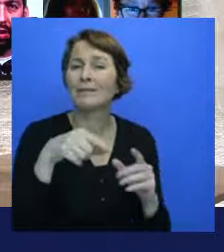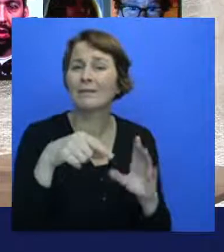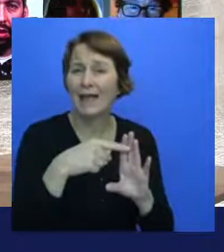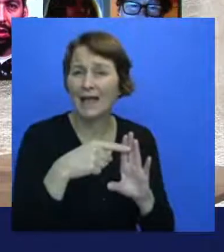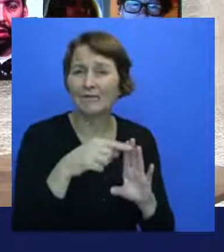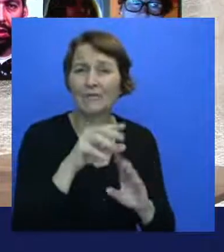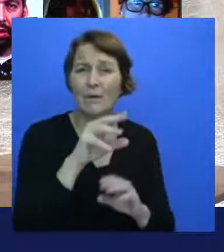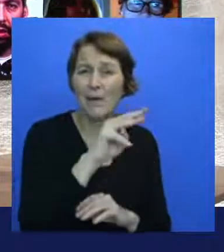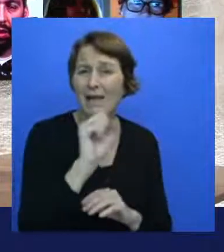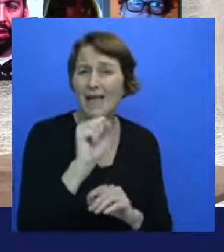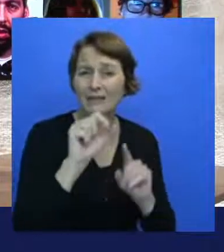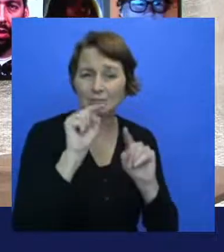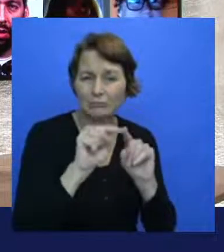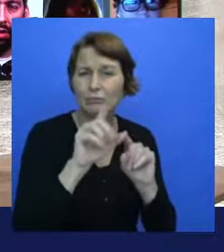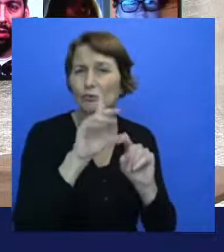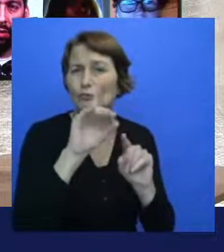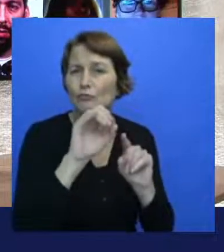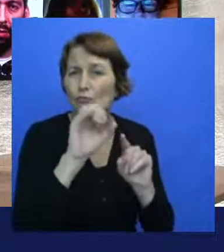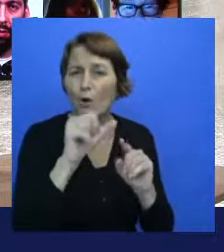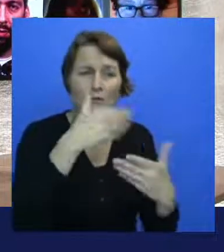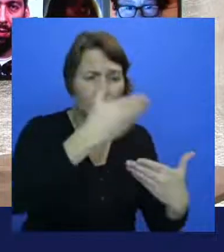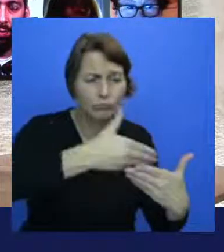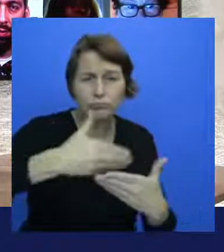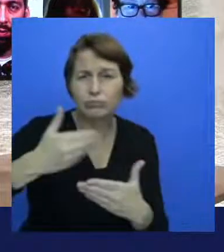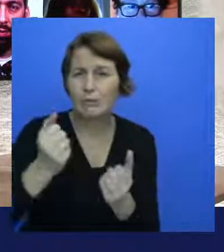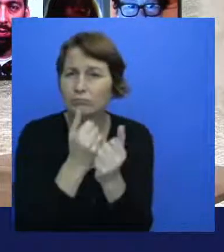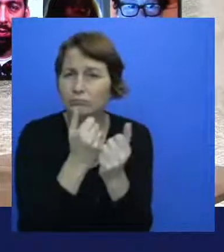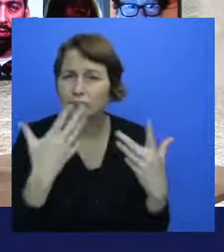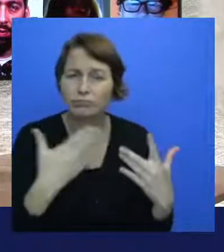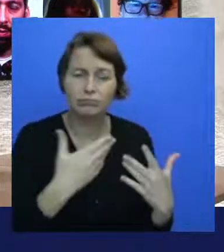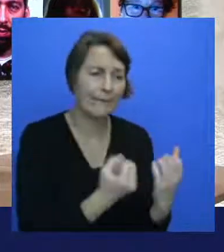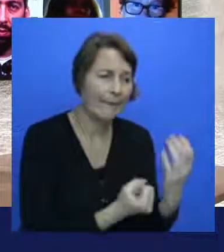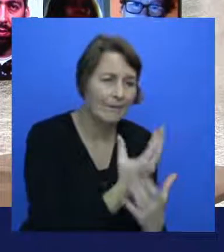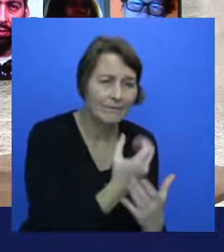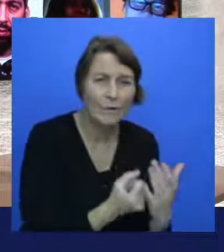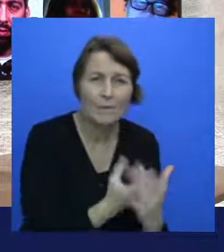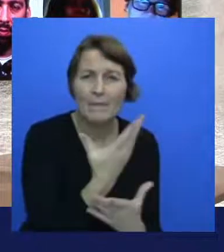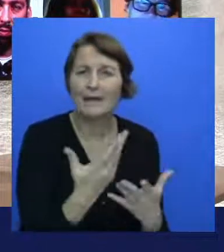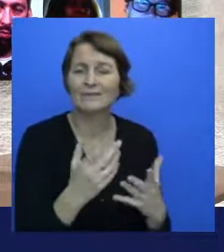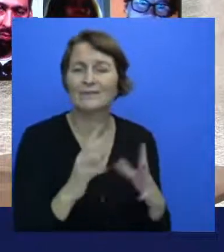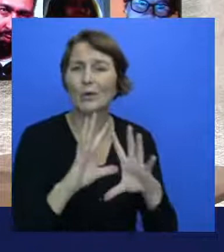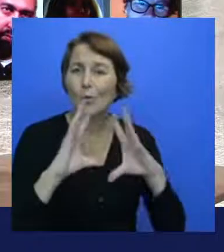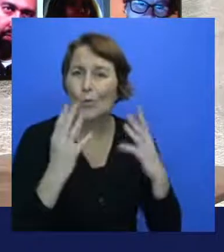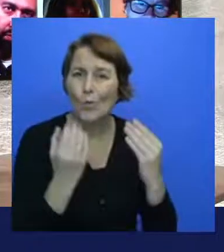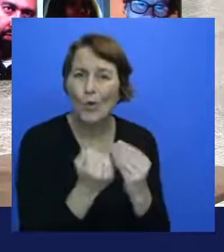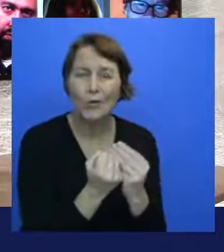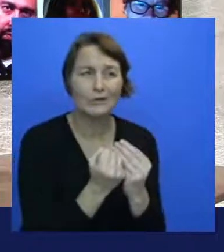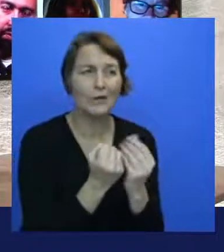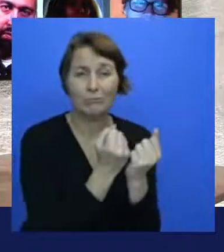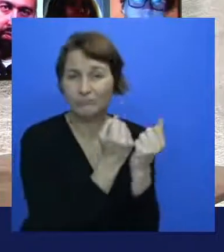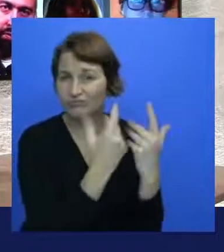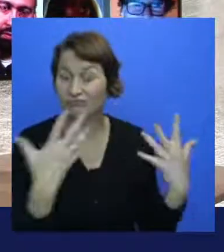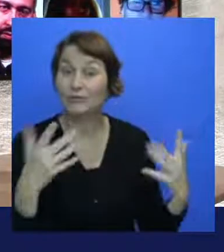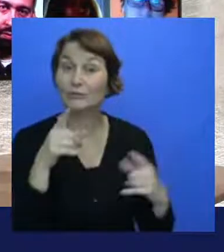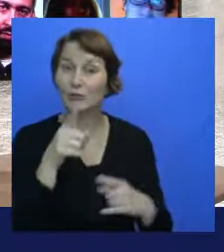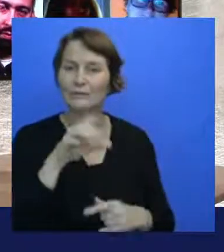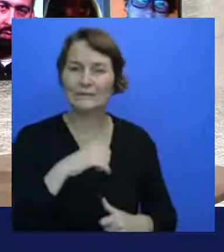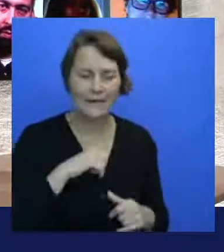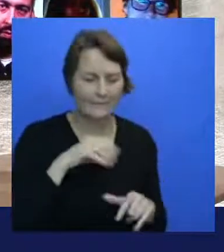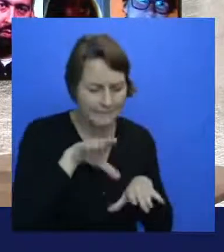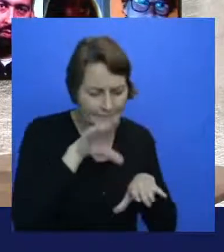of information, loads of also workshop material. You can do exercises. So that's sort of the applied